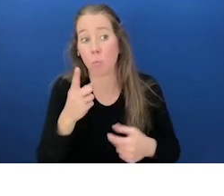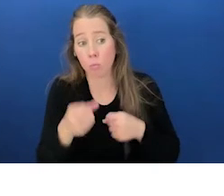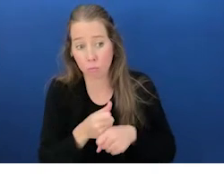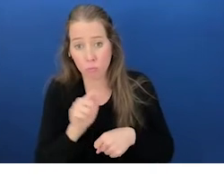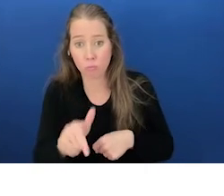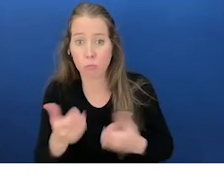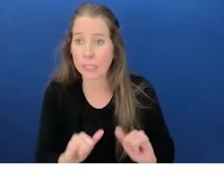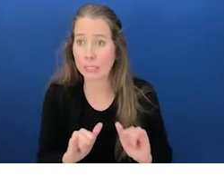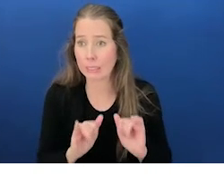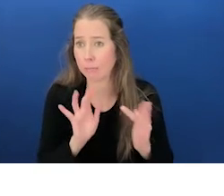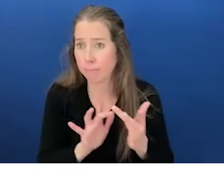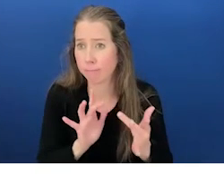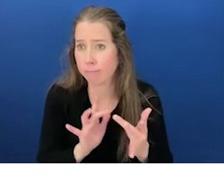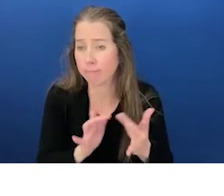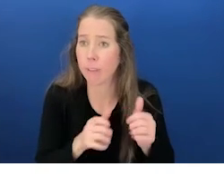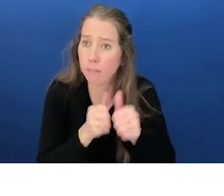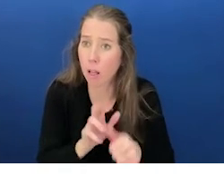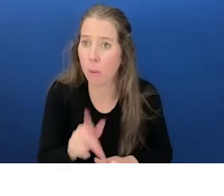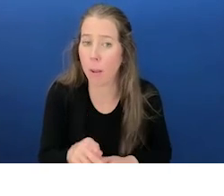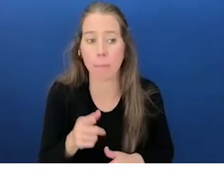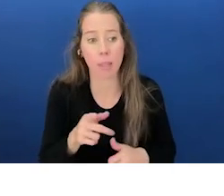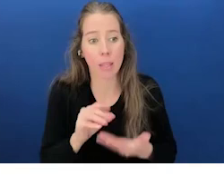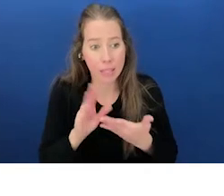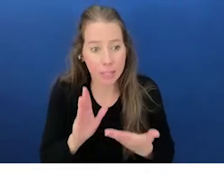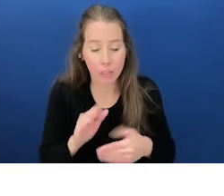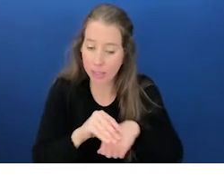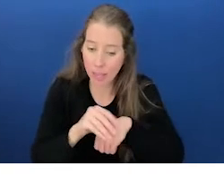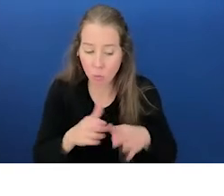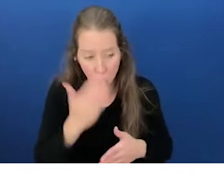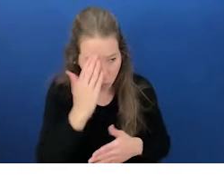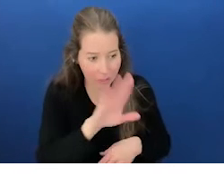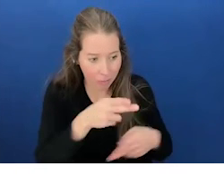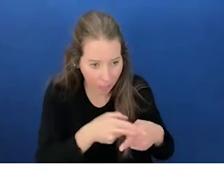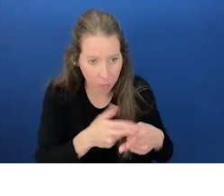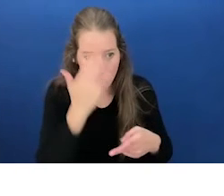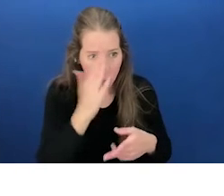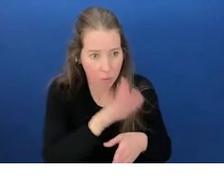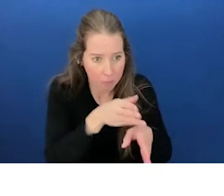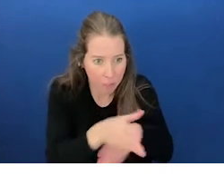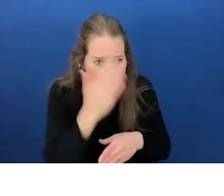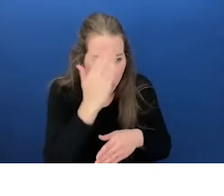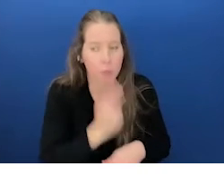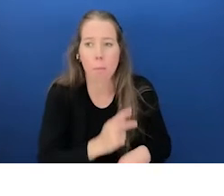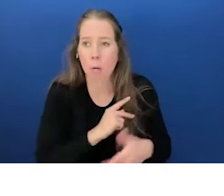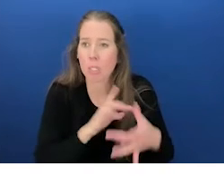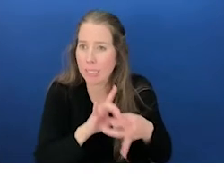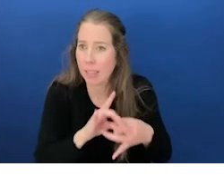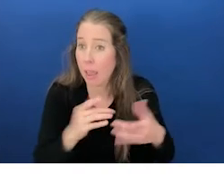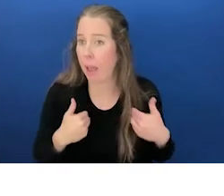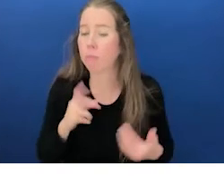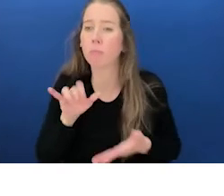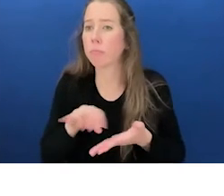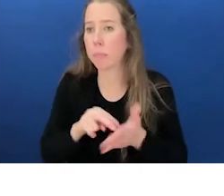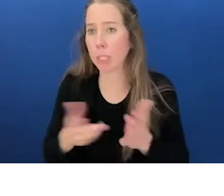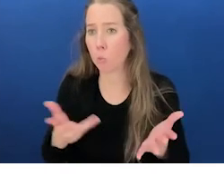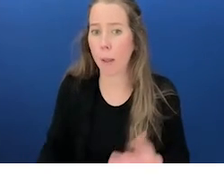So obviously these counselors already know the students, know their names, know their majors, and really know them personally. So what does that mean? That